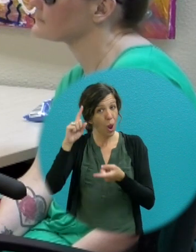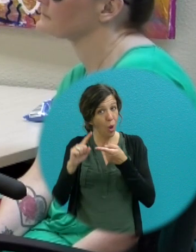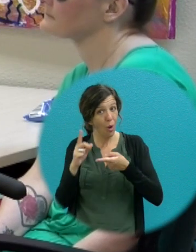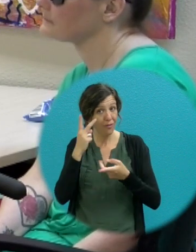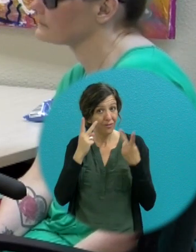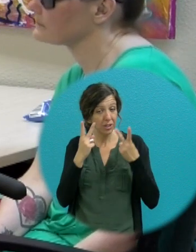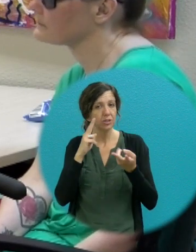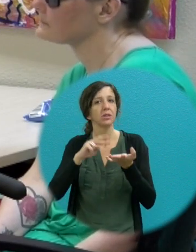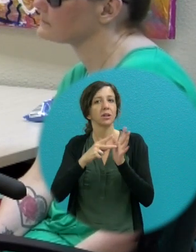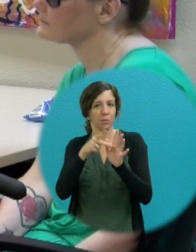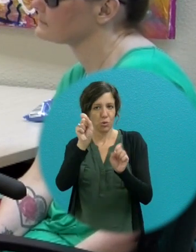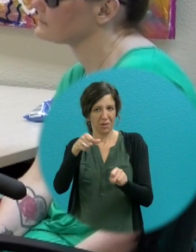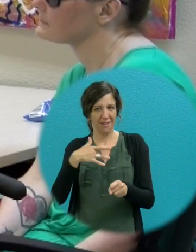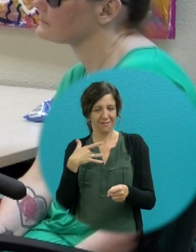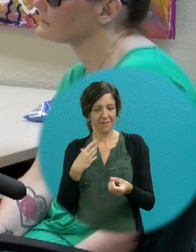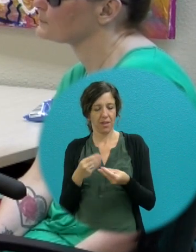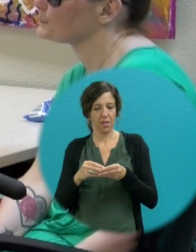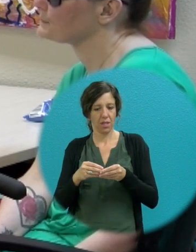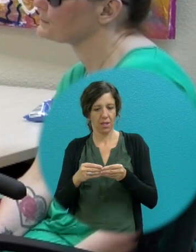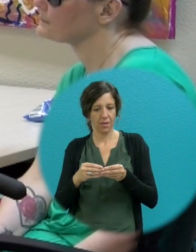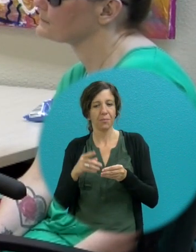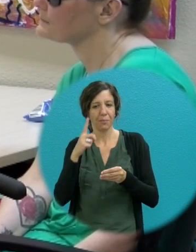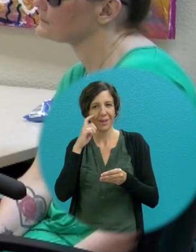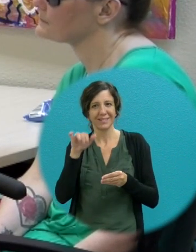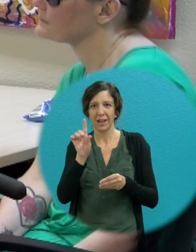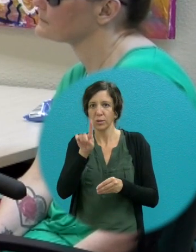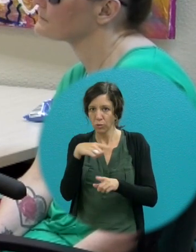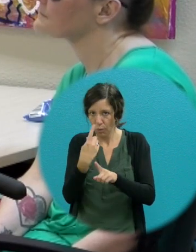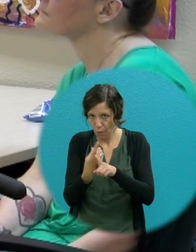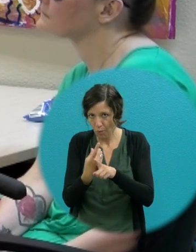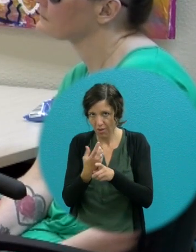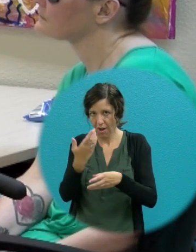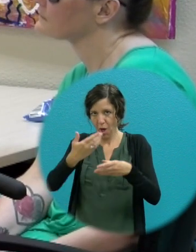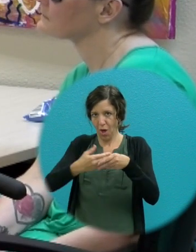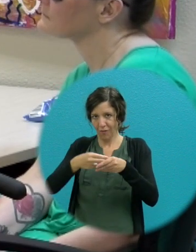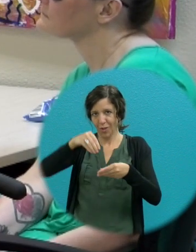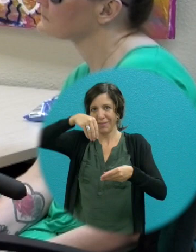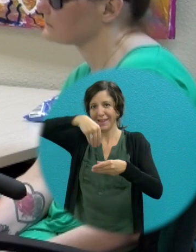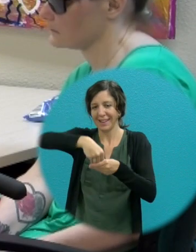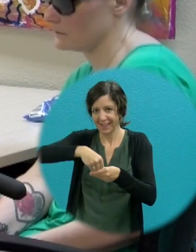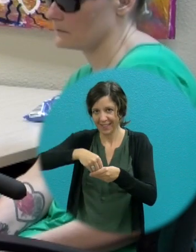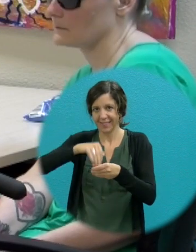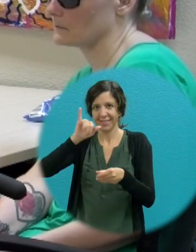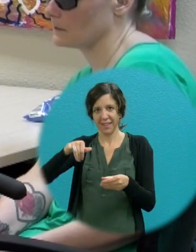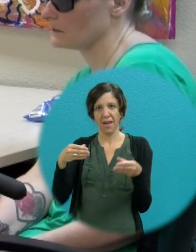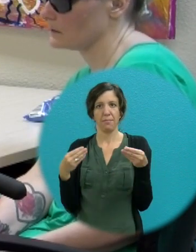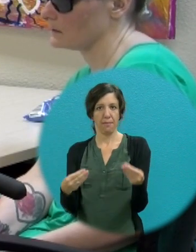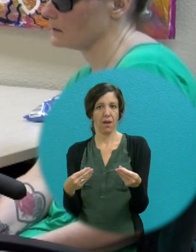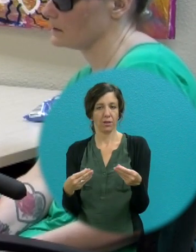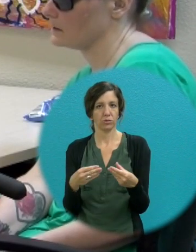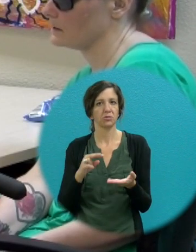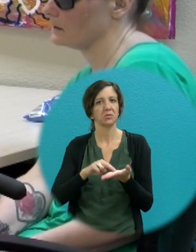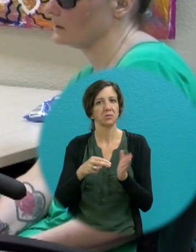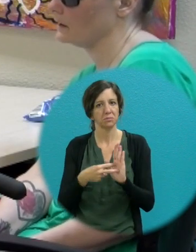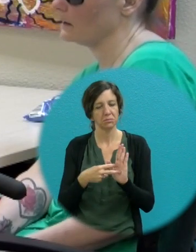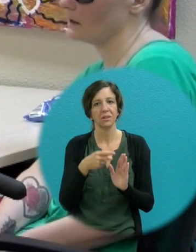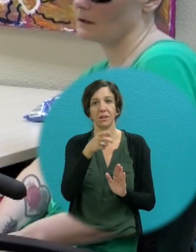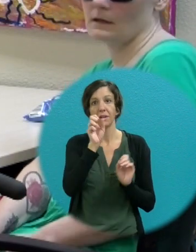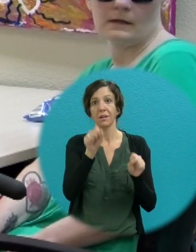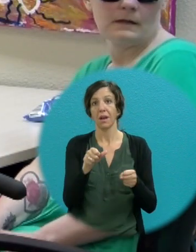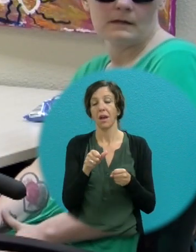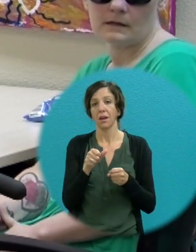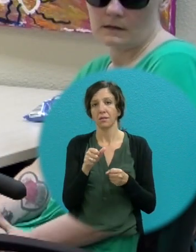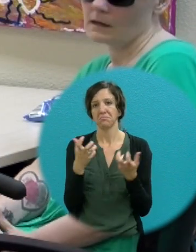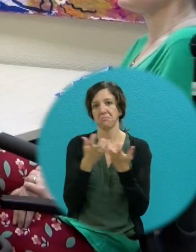opening. So the only other option would be the one that you're going to return your ballot in. So that would work just fine for